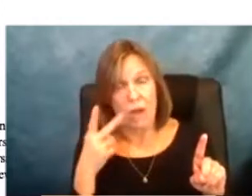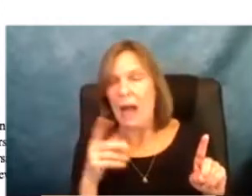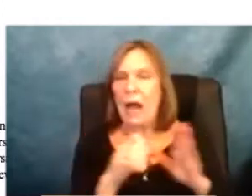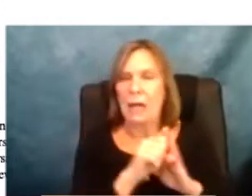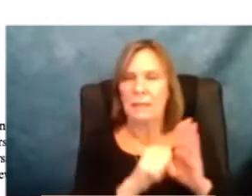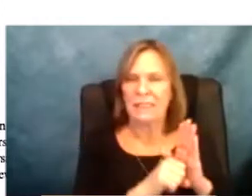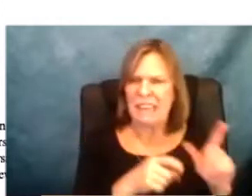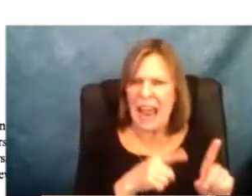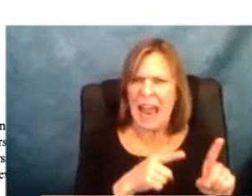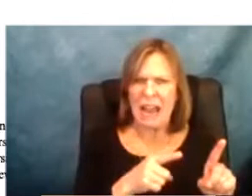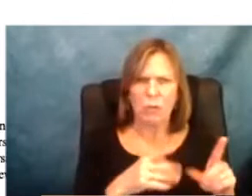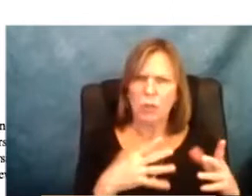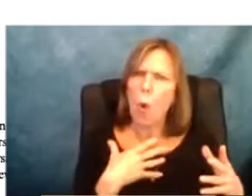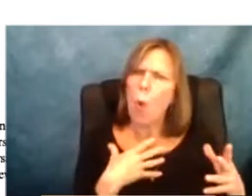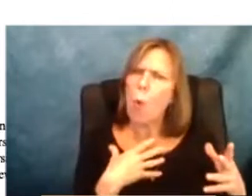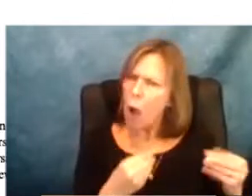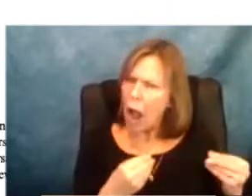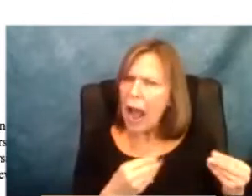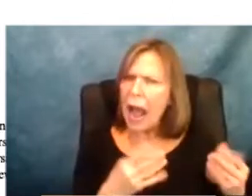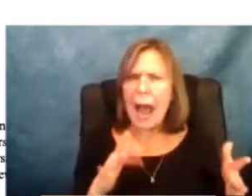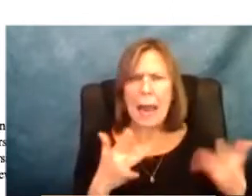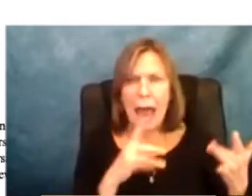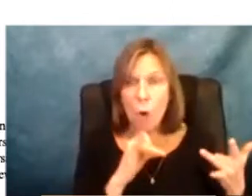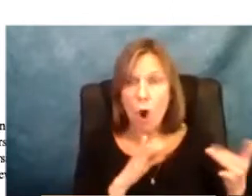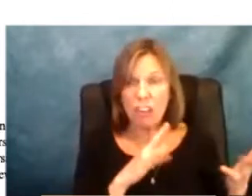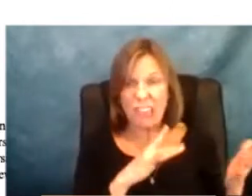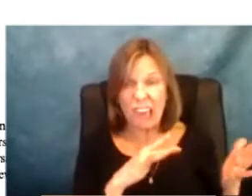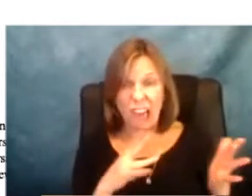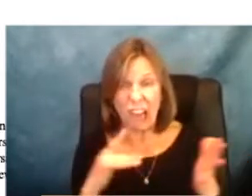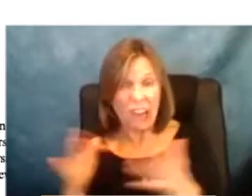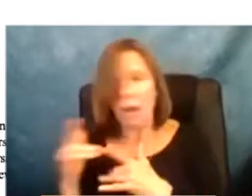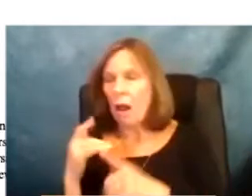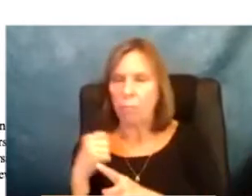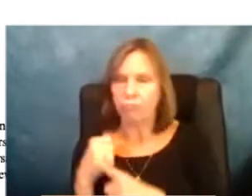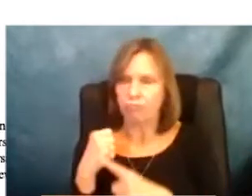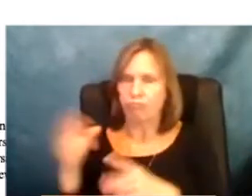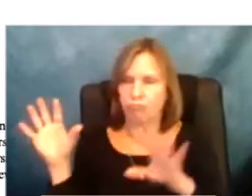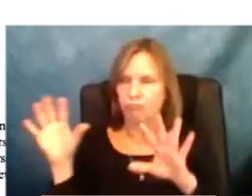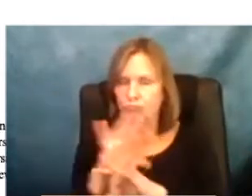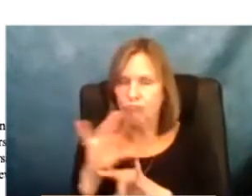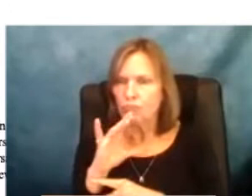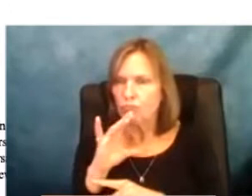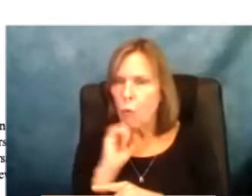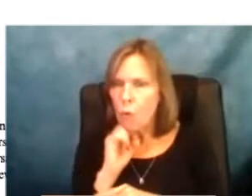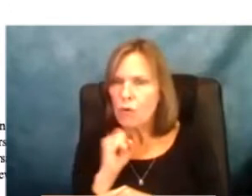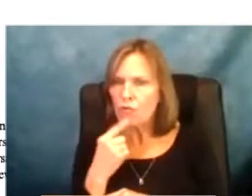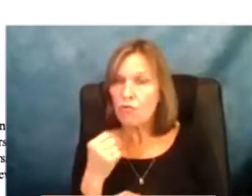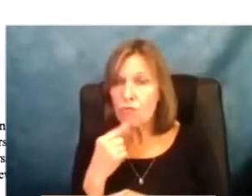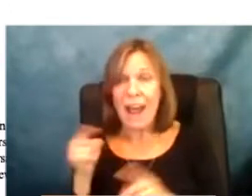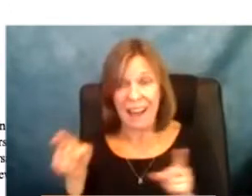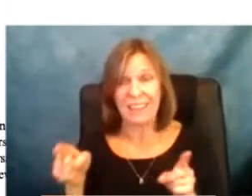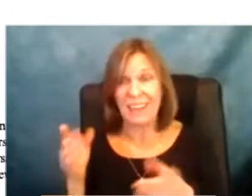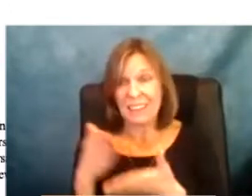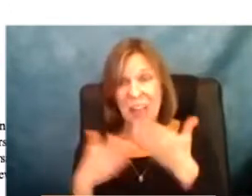from white and light orange to red and dark red, with some counties experiencing